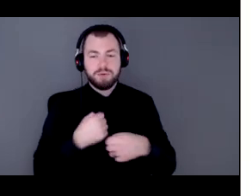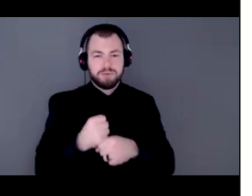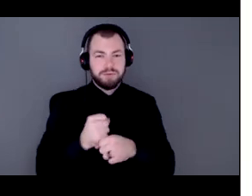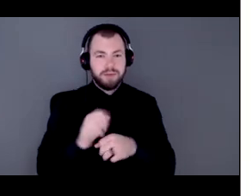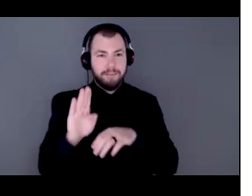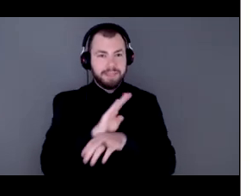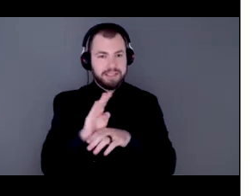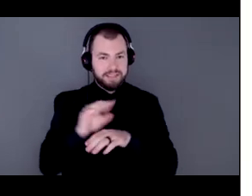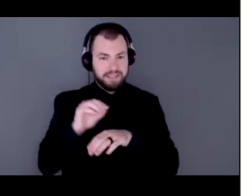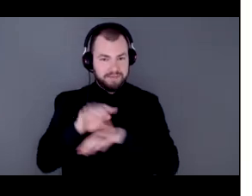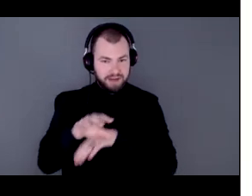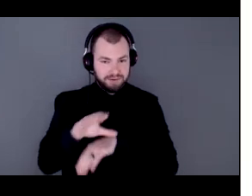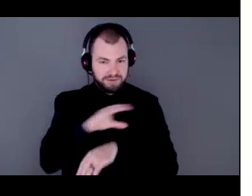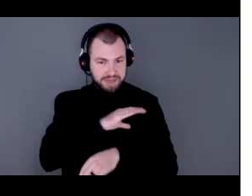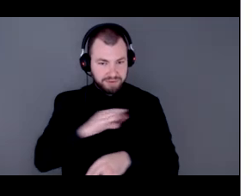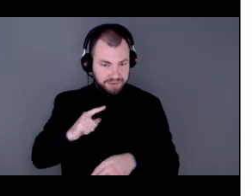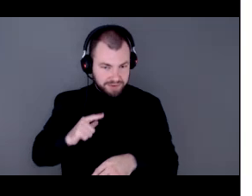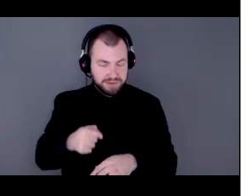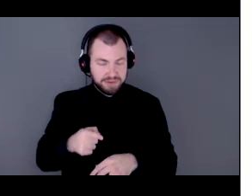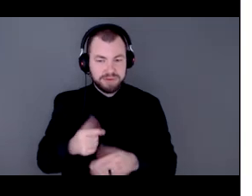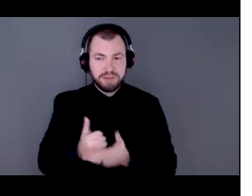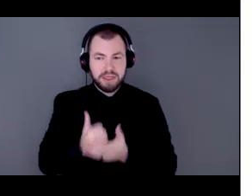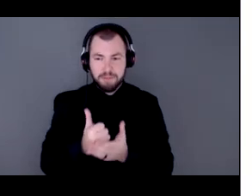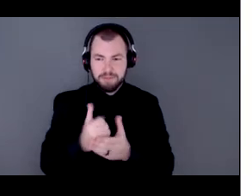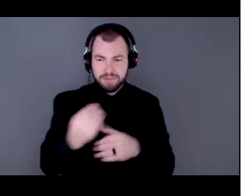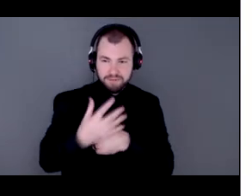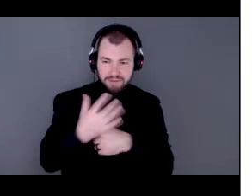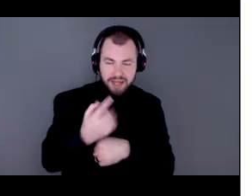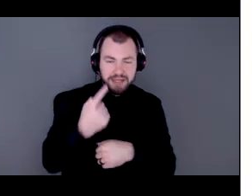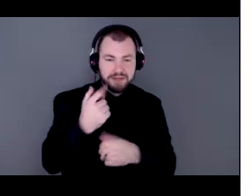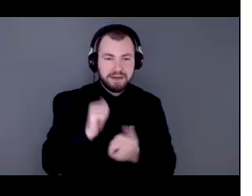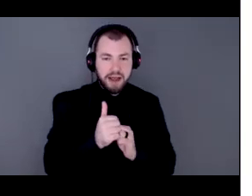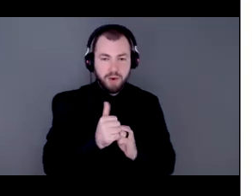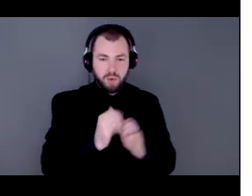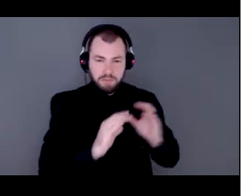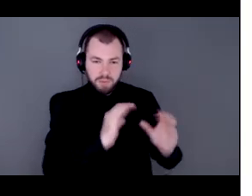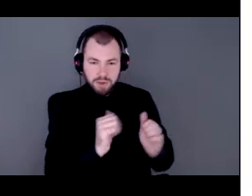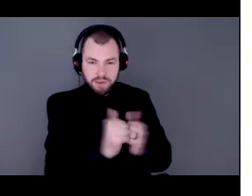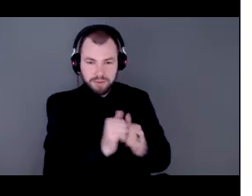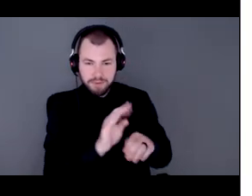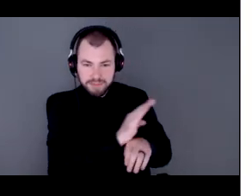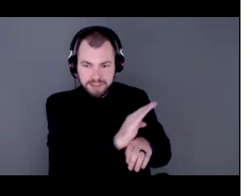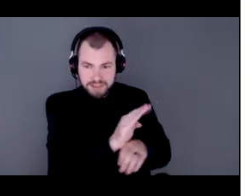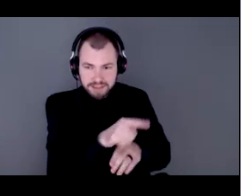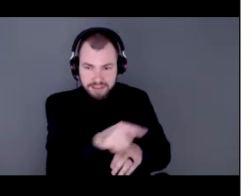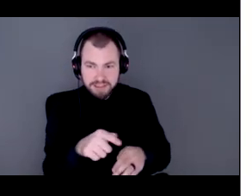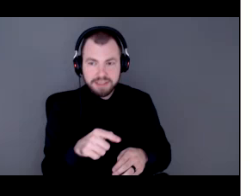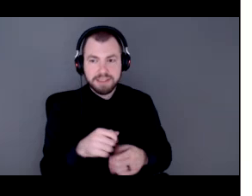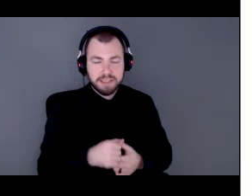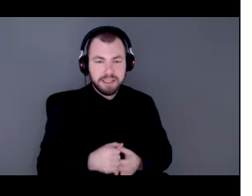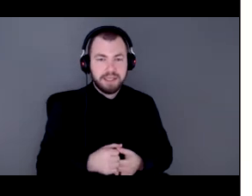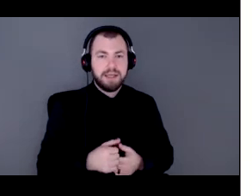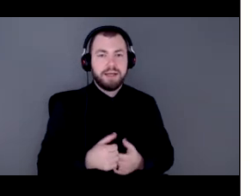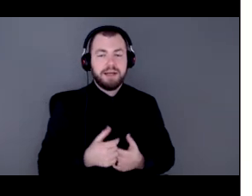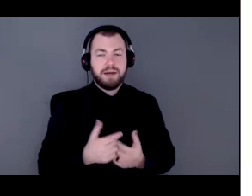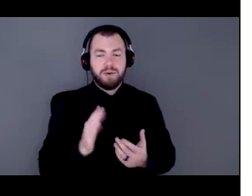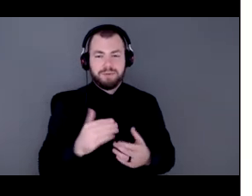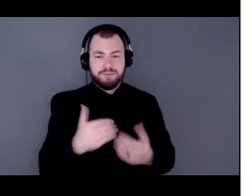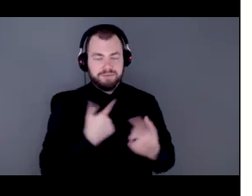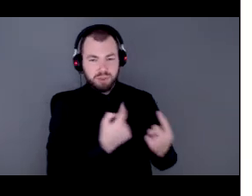help advise on how we communicate with businesses. We'll be doing surveys, creating messaging campaigns,